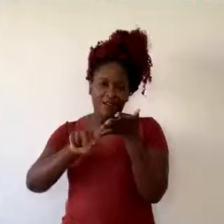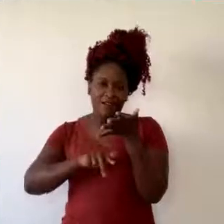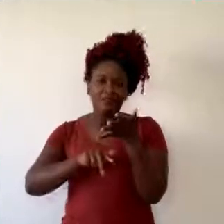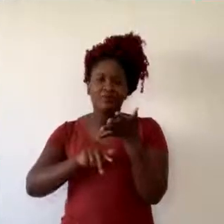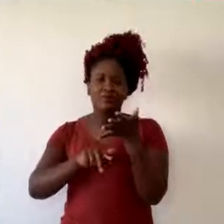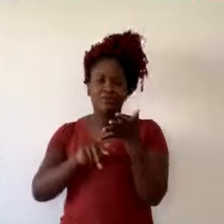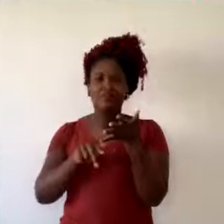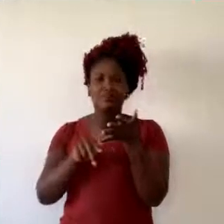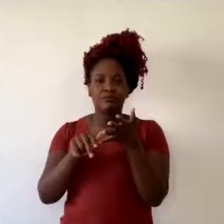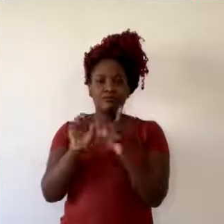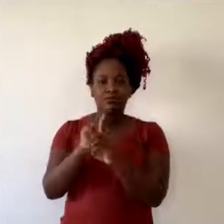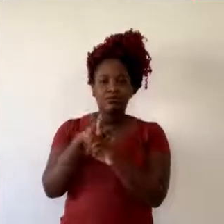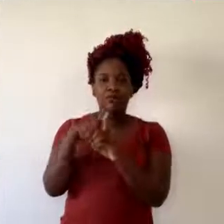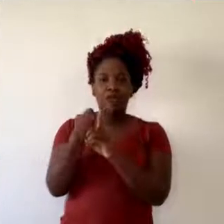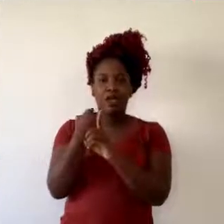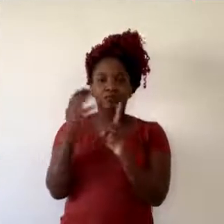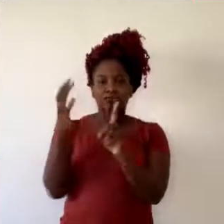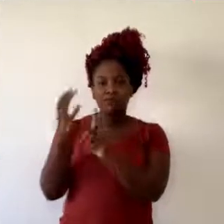social determinants.